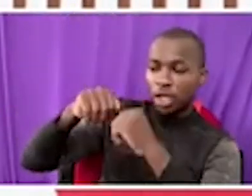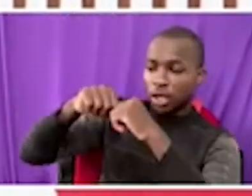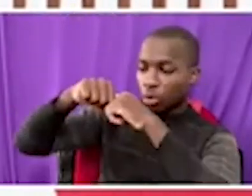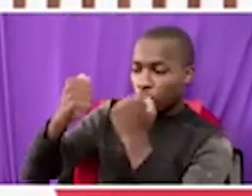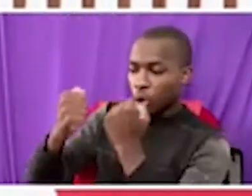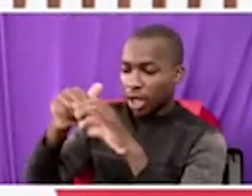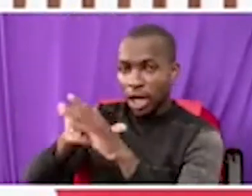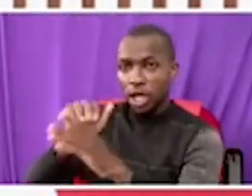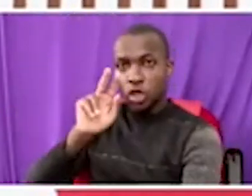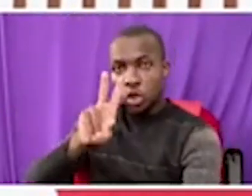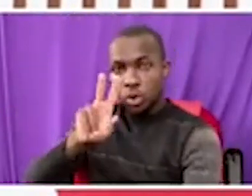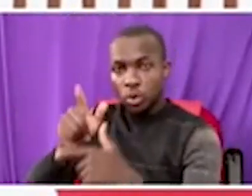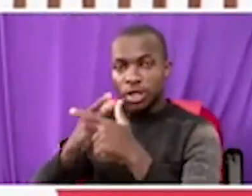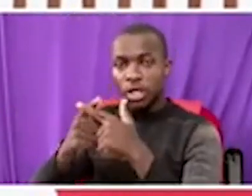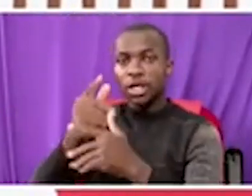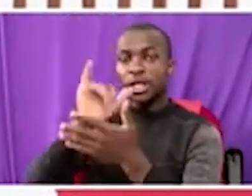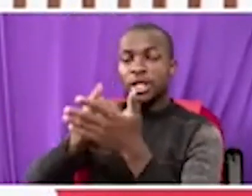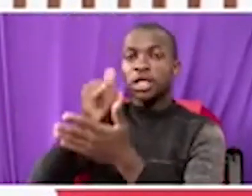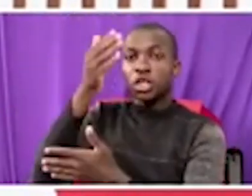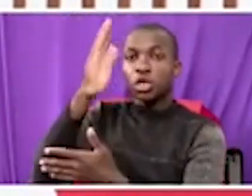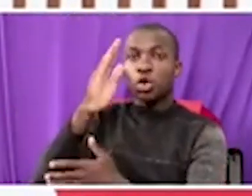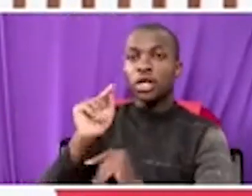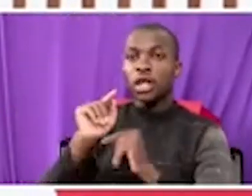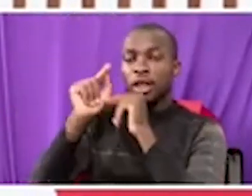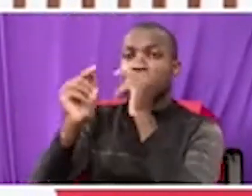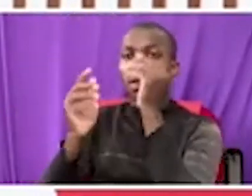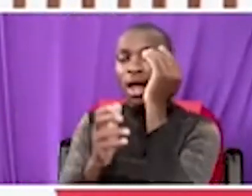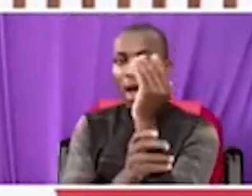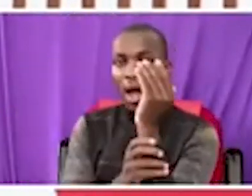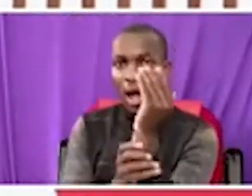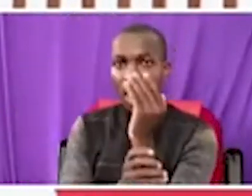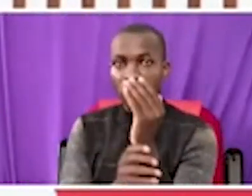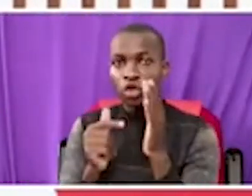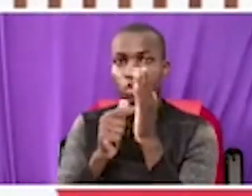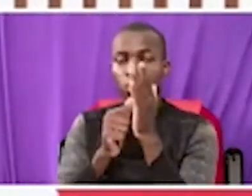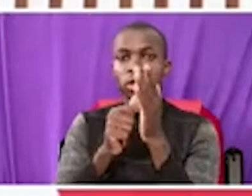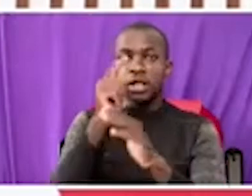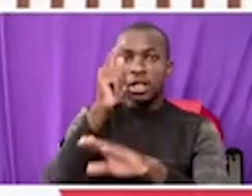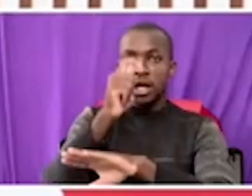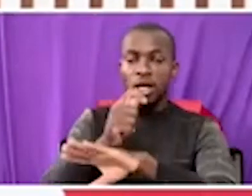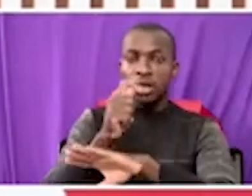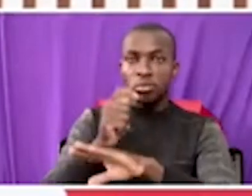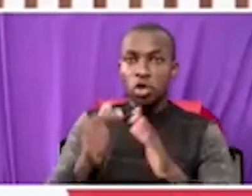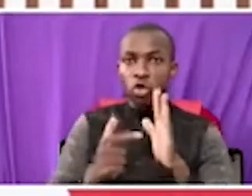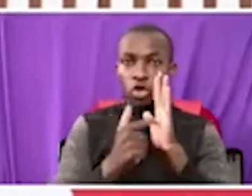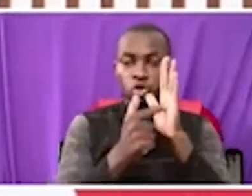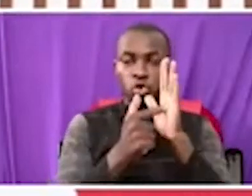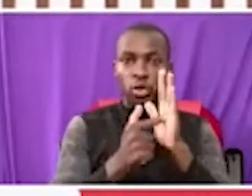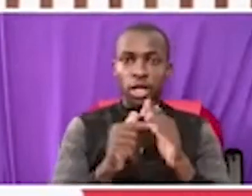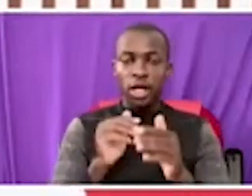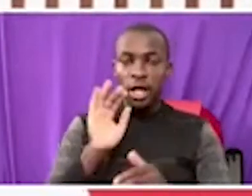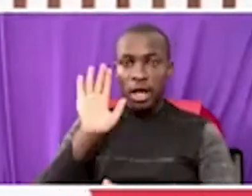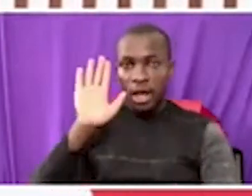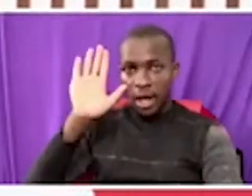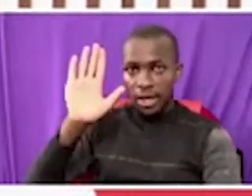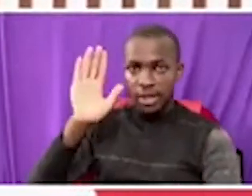was God taking his hands and ripping the temple apart, expressing his grief.